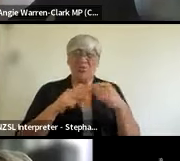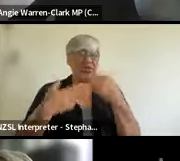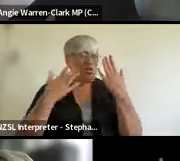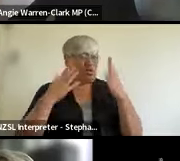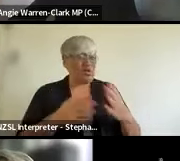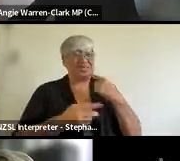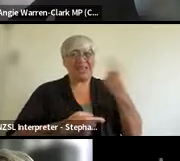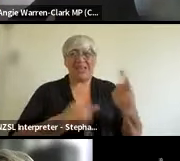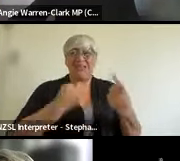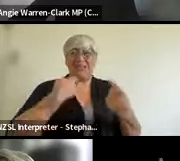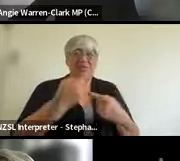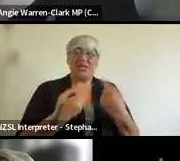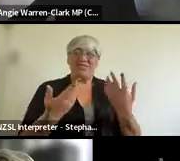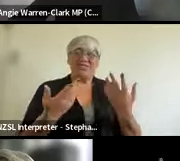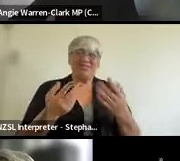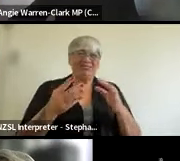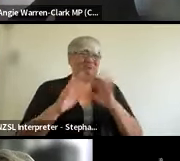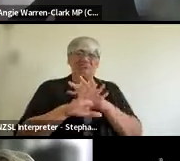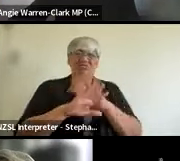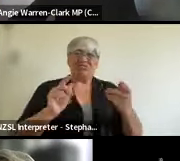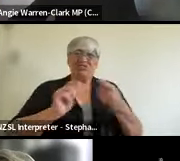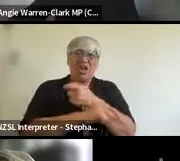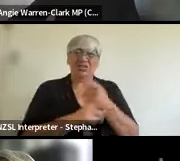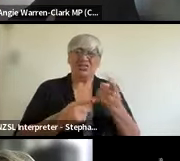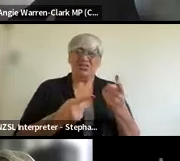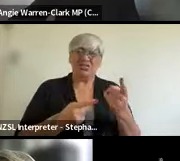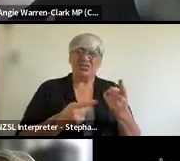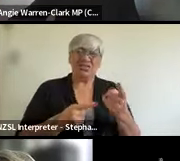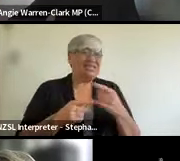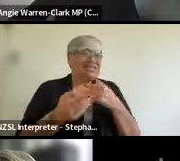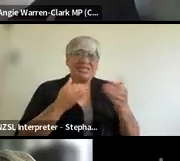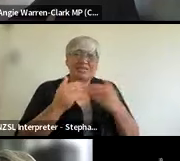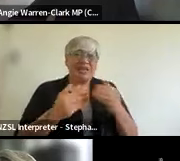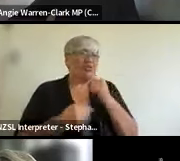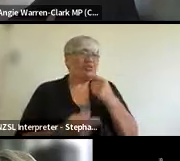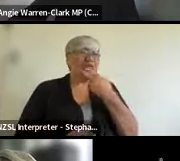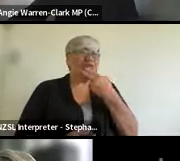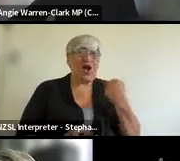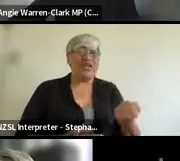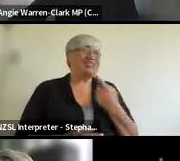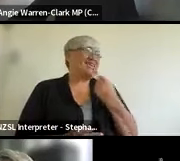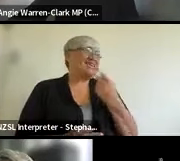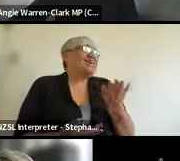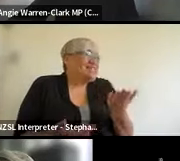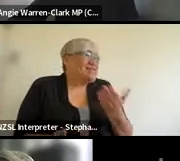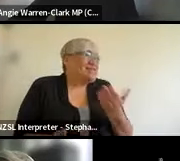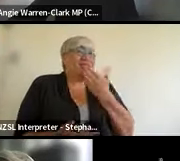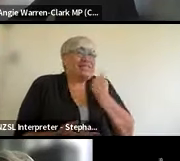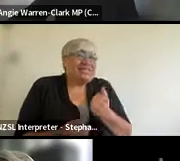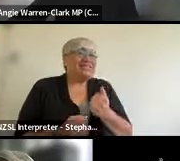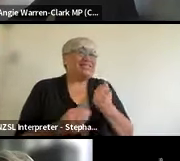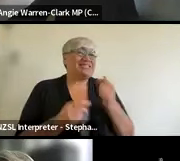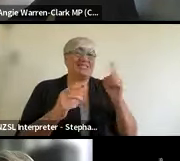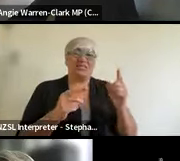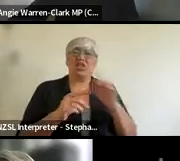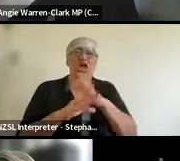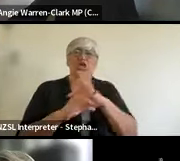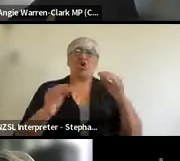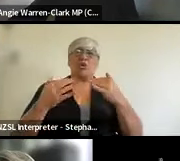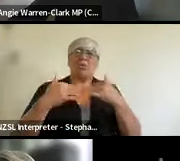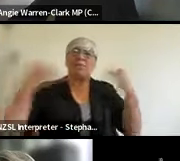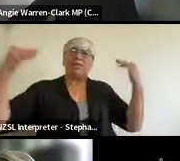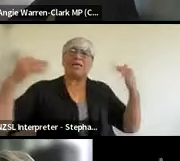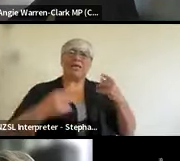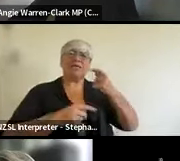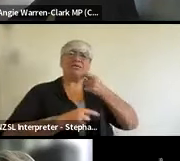it makes no difference. And even if we tell them very, very politely, without going out into the public arena and